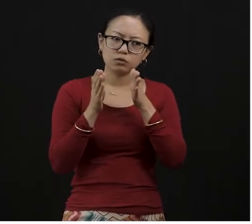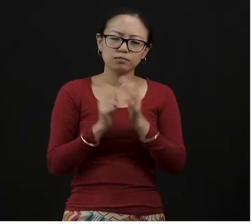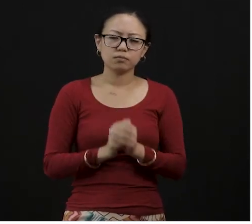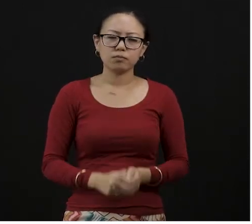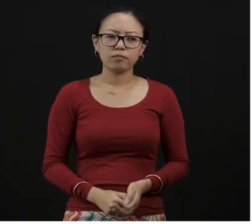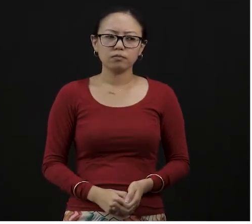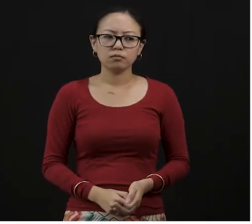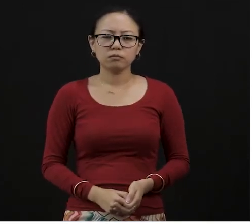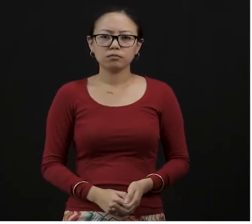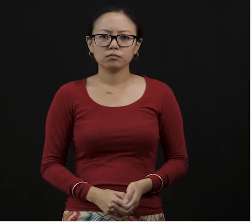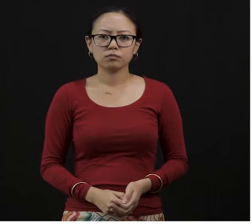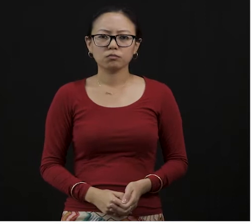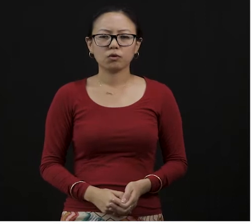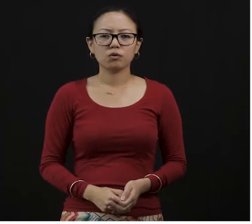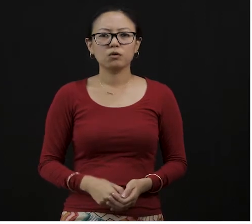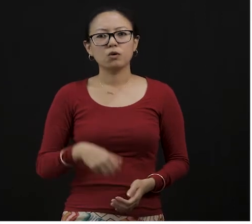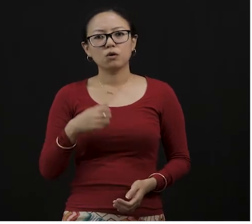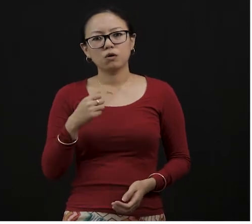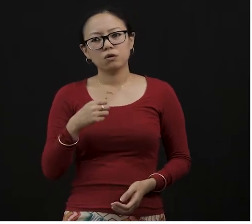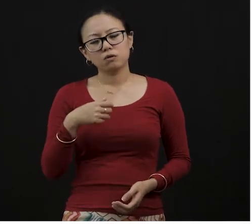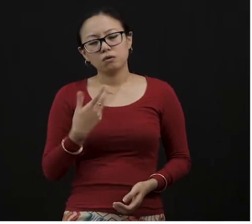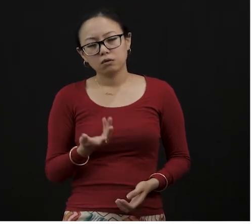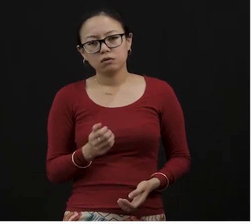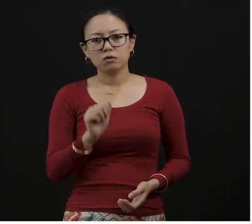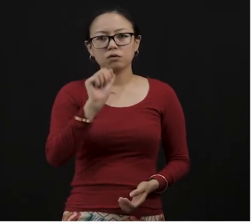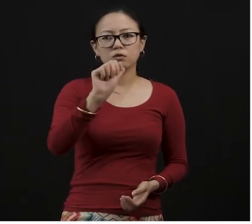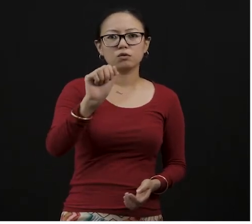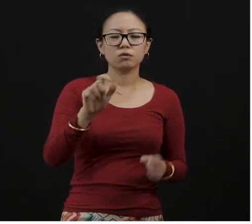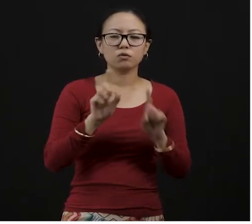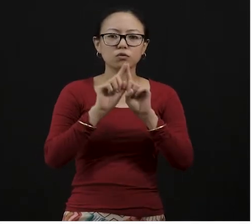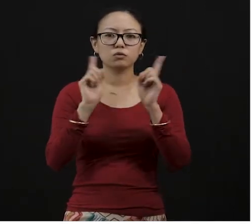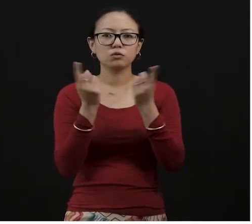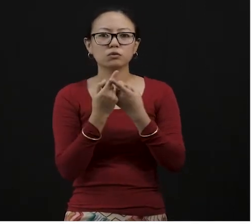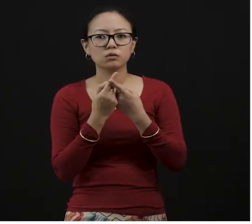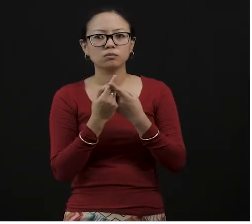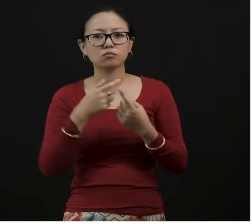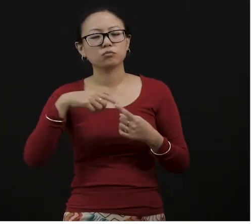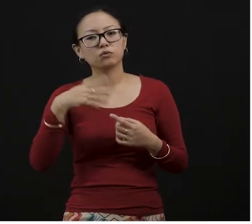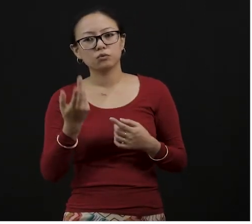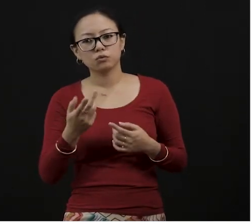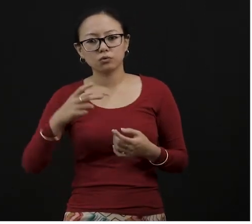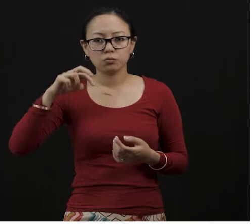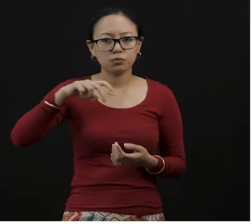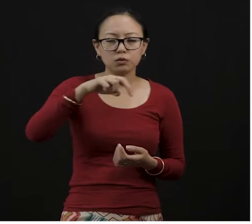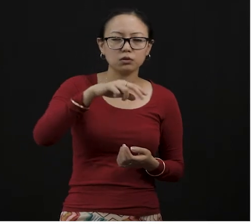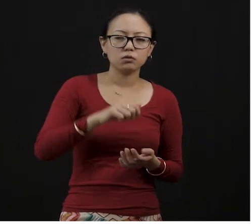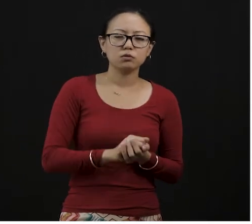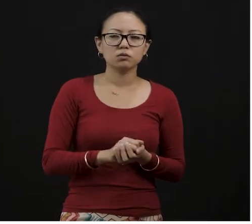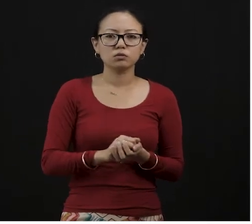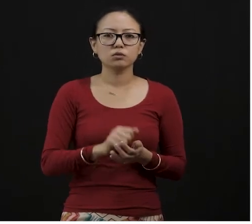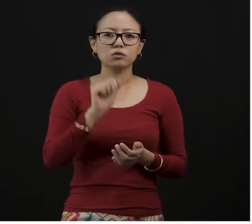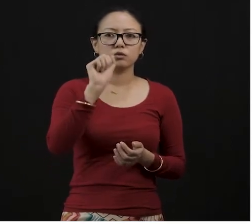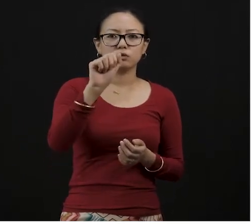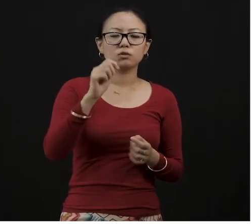measure the distance between your room to your kitchen using your normal base. Using your normal base. And if you